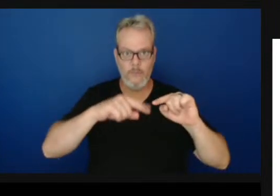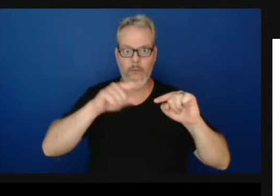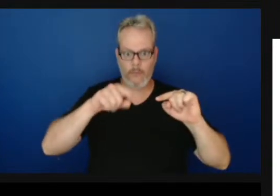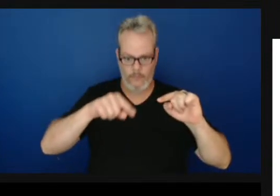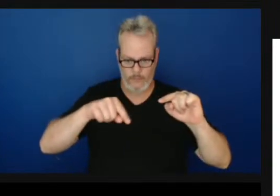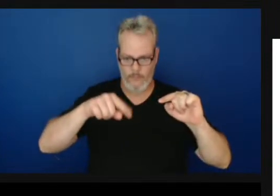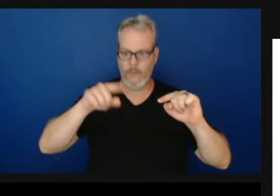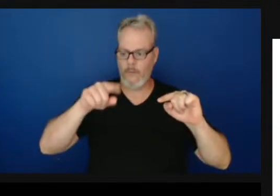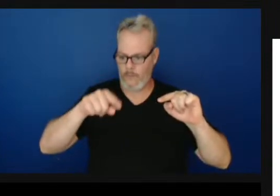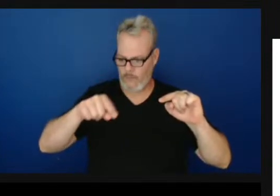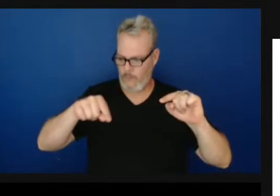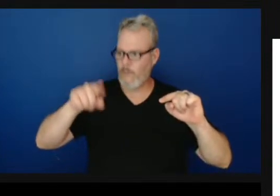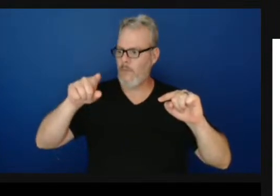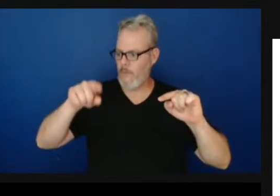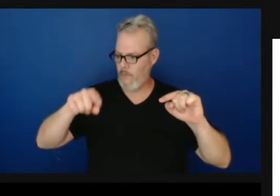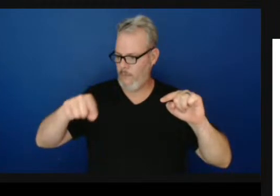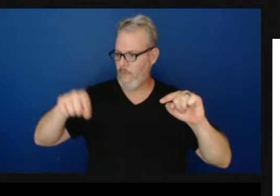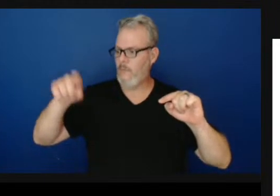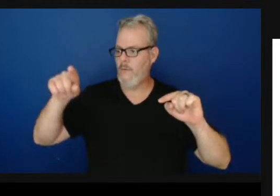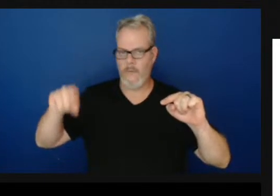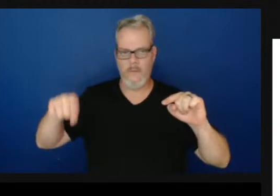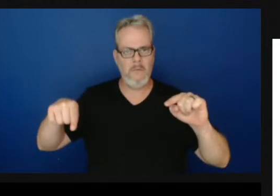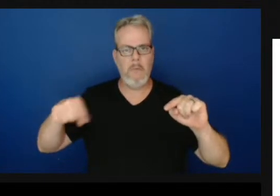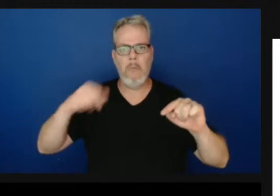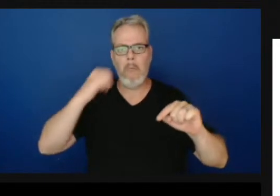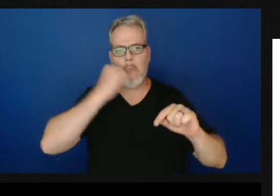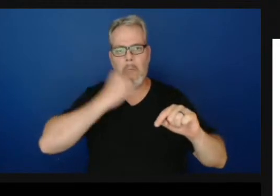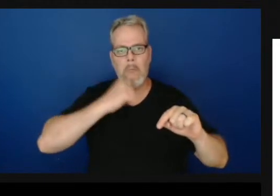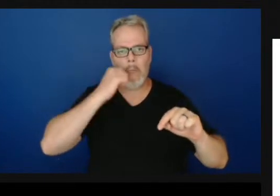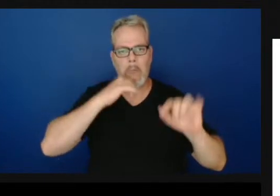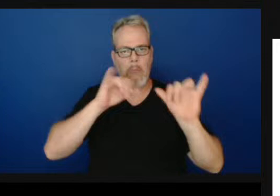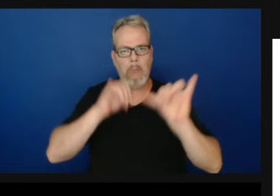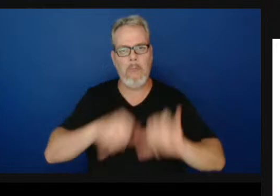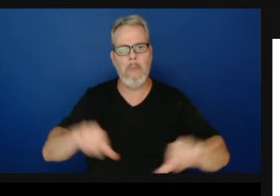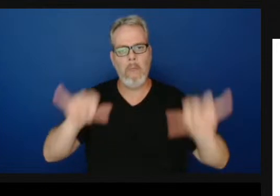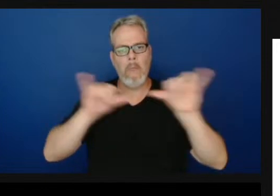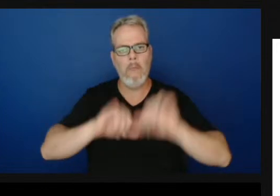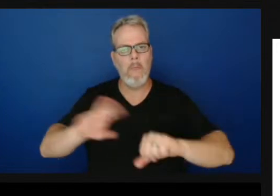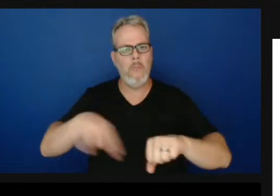tidal effects. Nothing really to worry about there. Nothing changing.